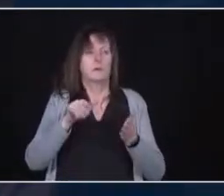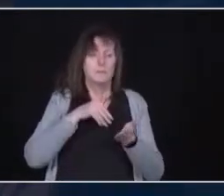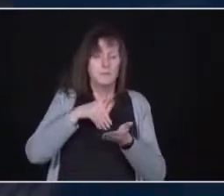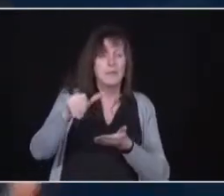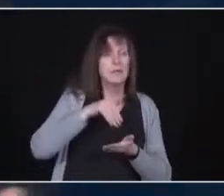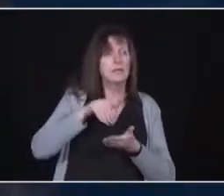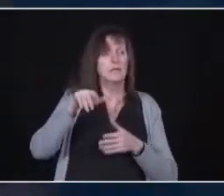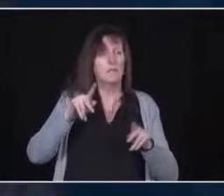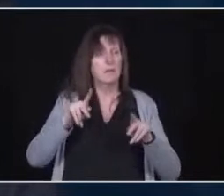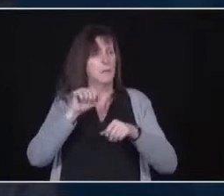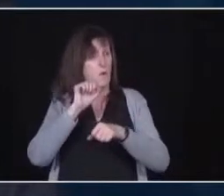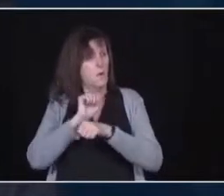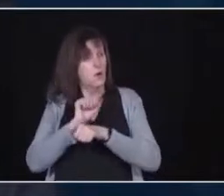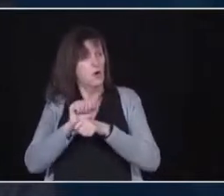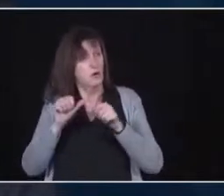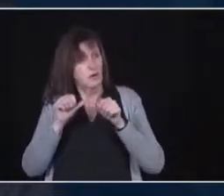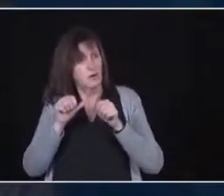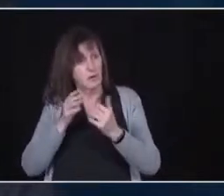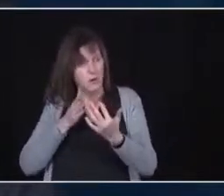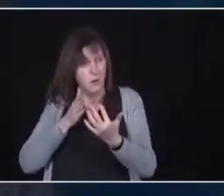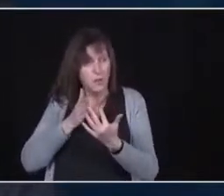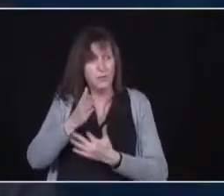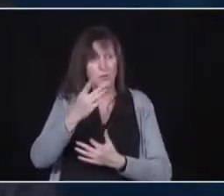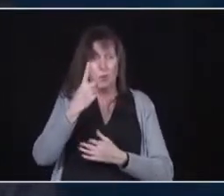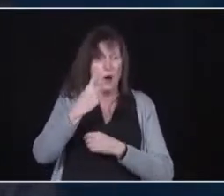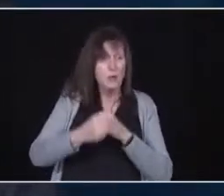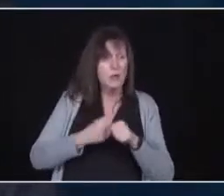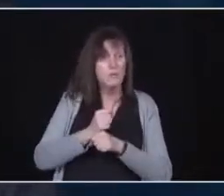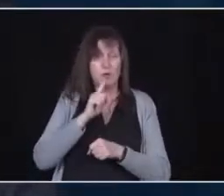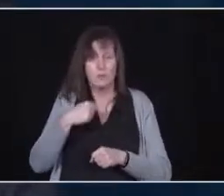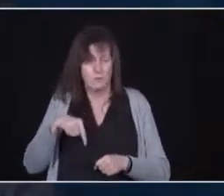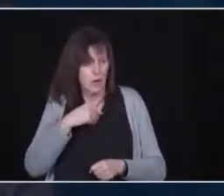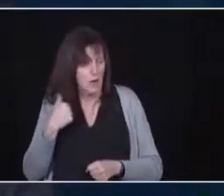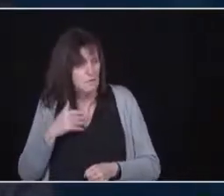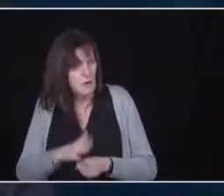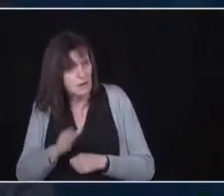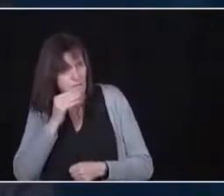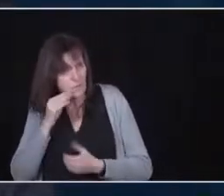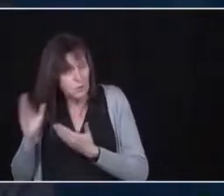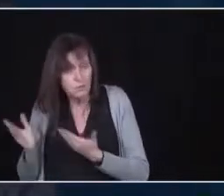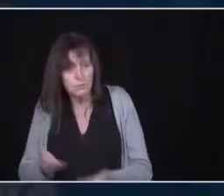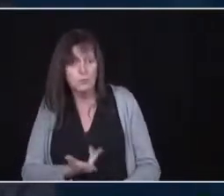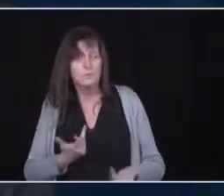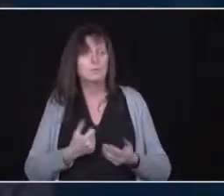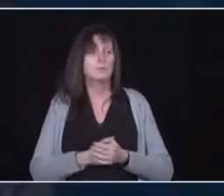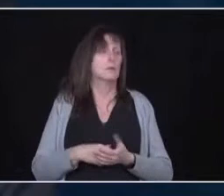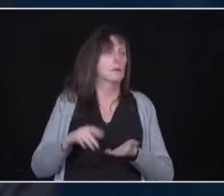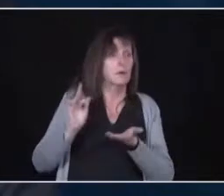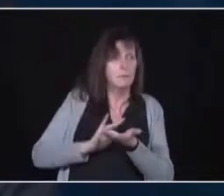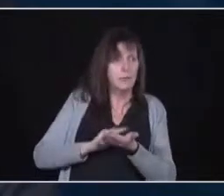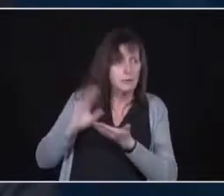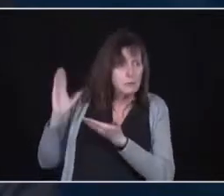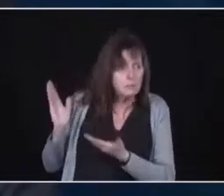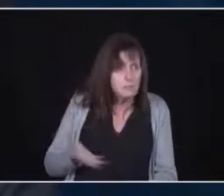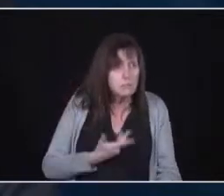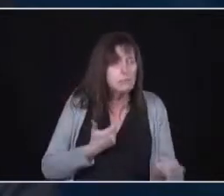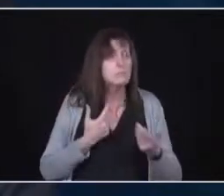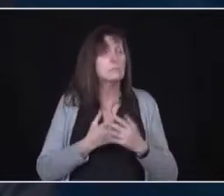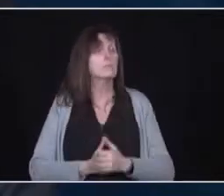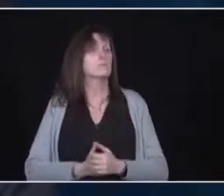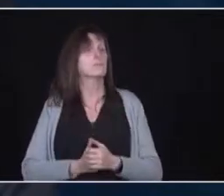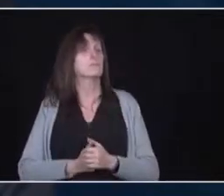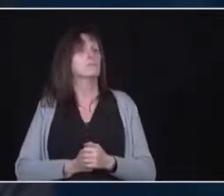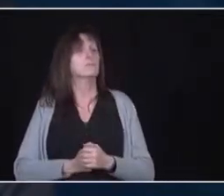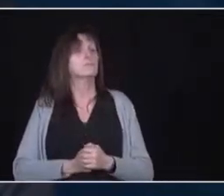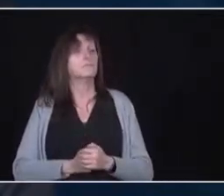that we have food on our plates, that we have those vital pharmaceutical supplies that we need. We're going to continue to stand with